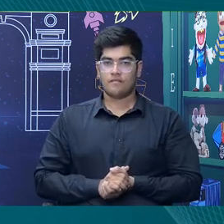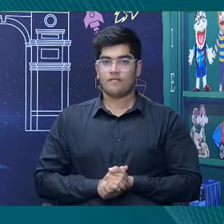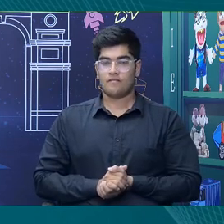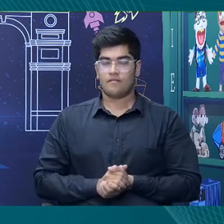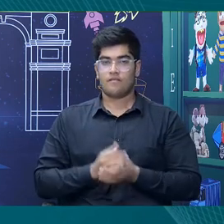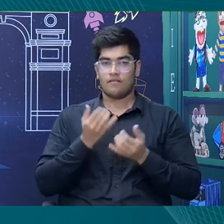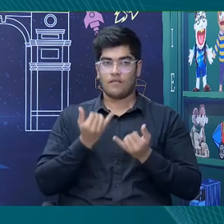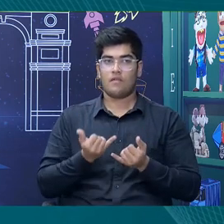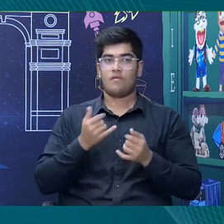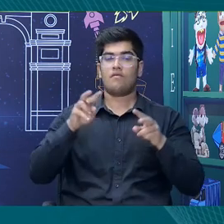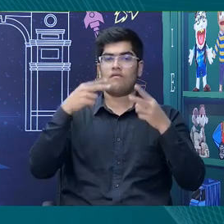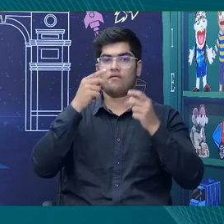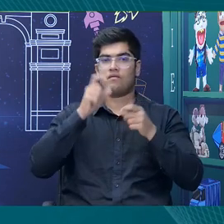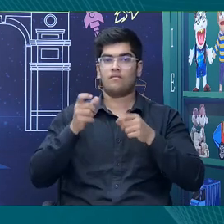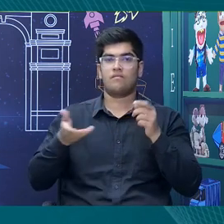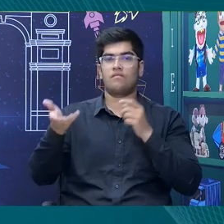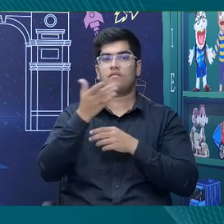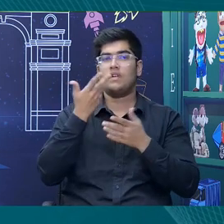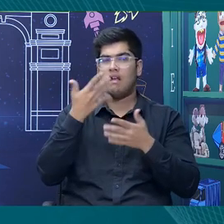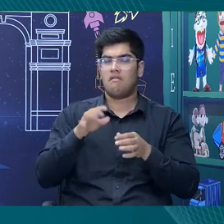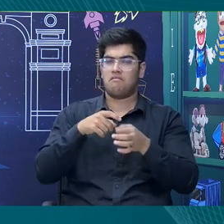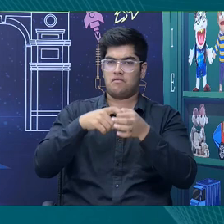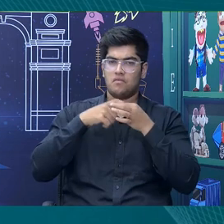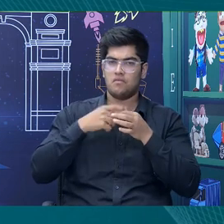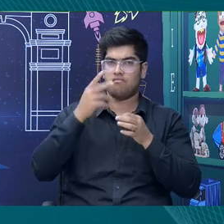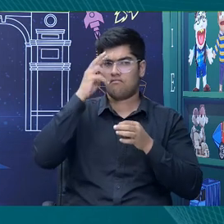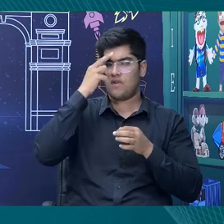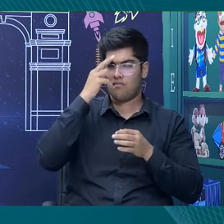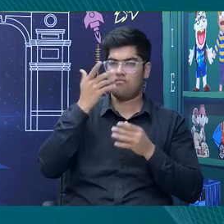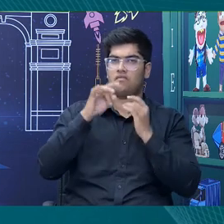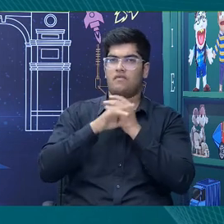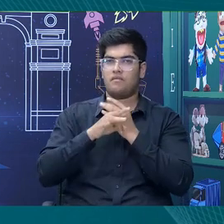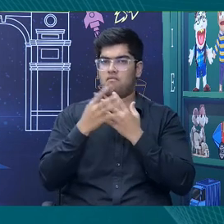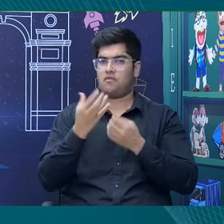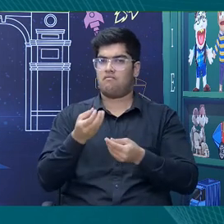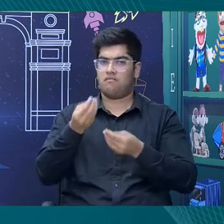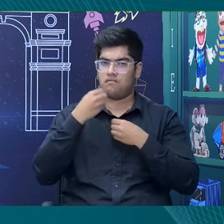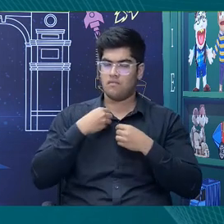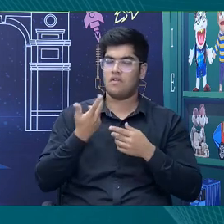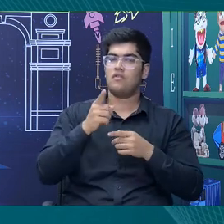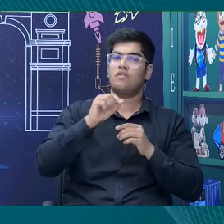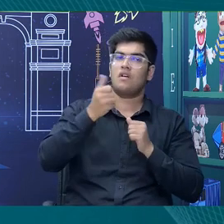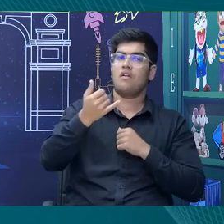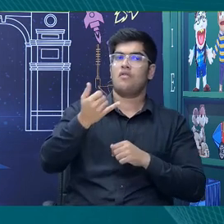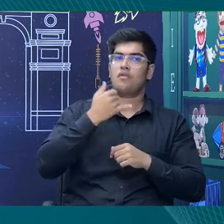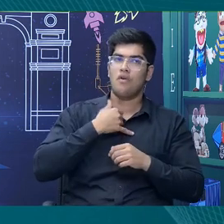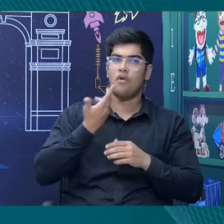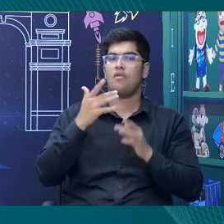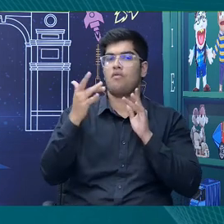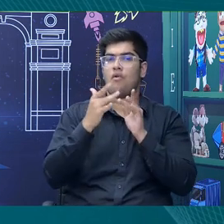And viewers, if you have any query related to our topic, the rat trap, you can call us and the number is